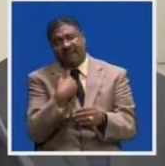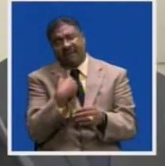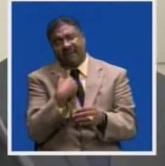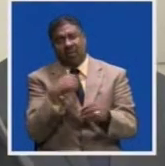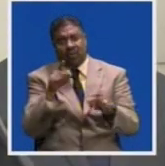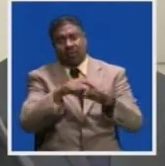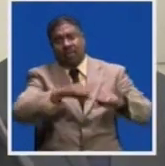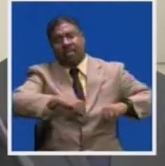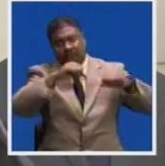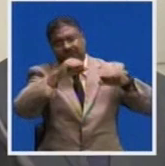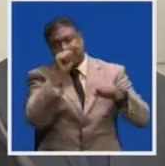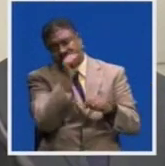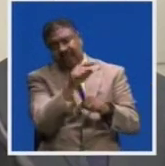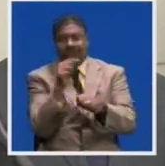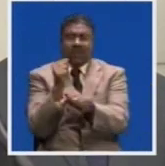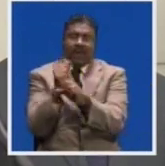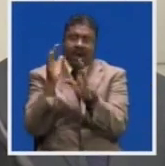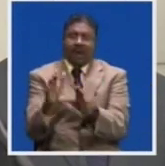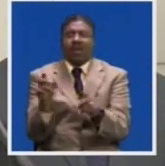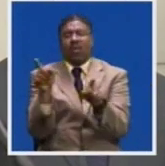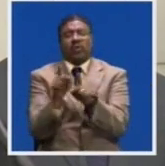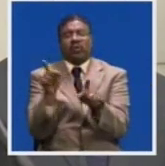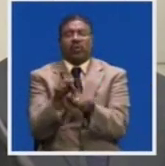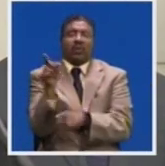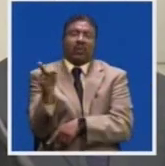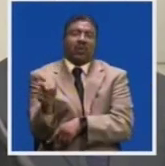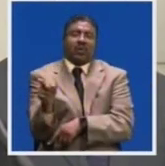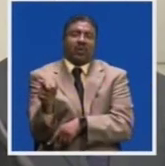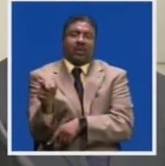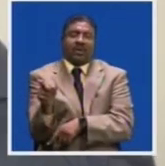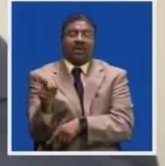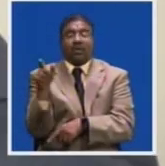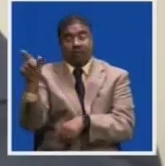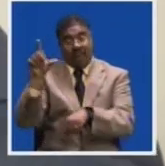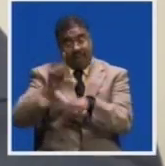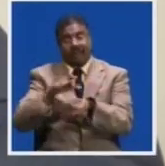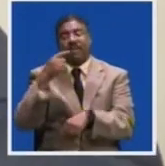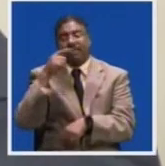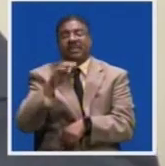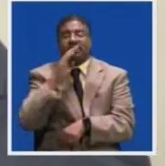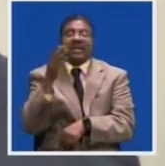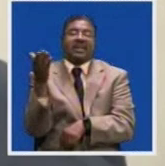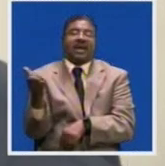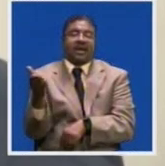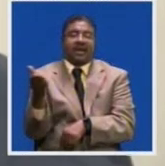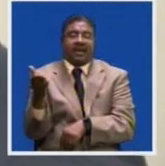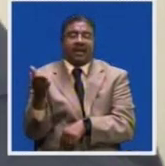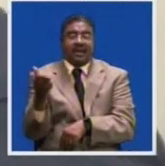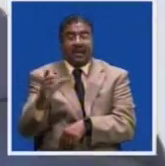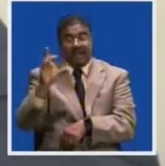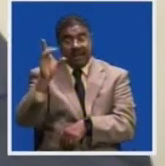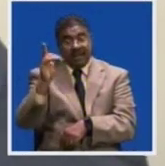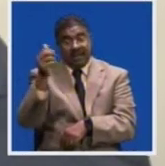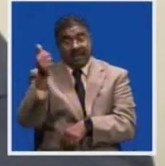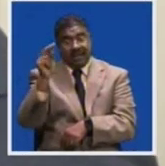employers and indeed the workers themselves, because that's why you are there. Daniel Bukali is new Permanent